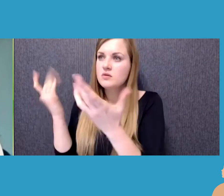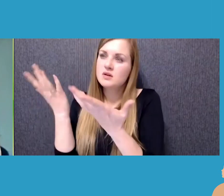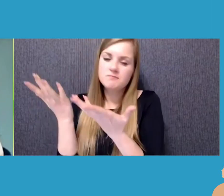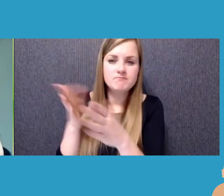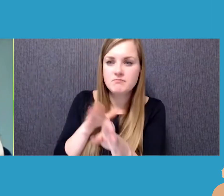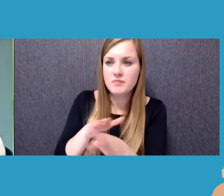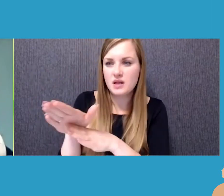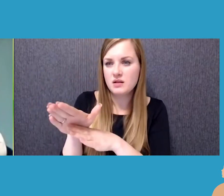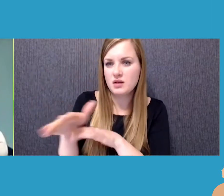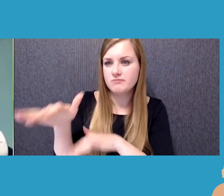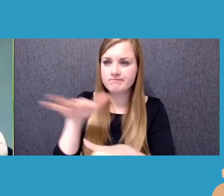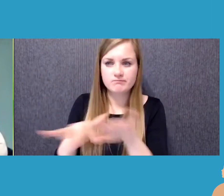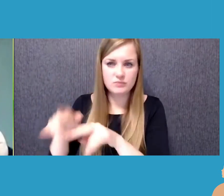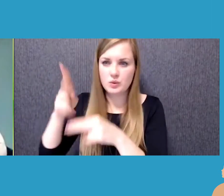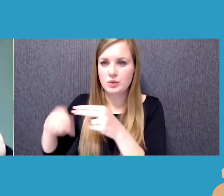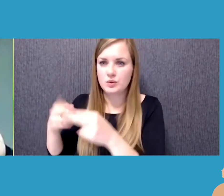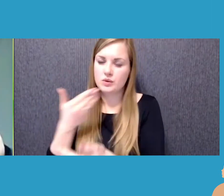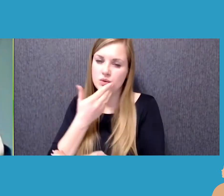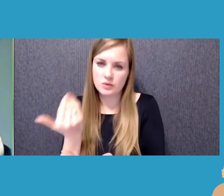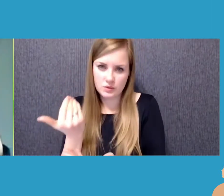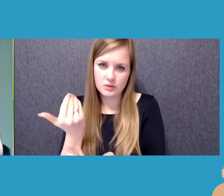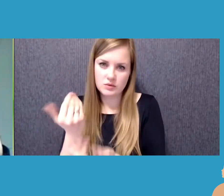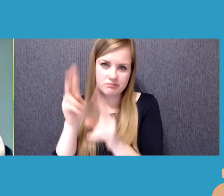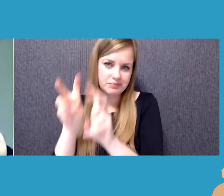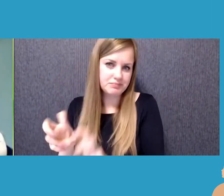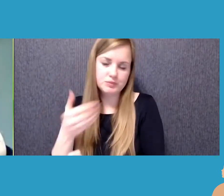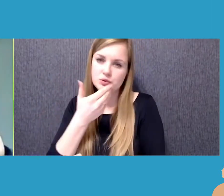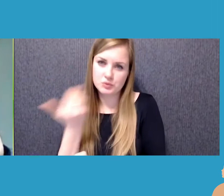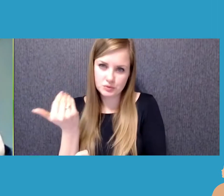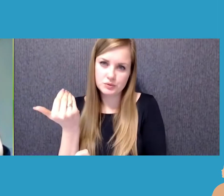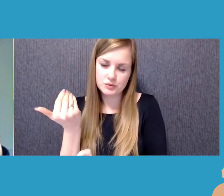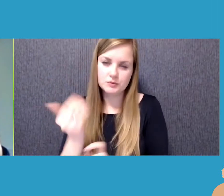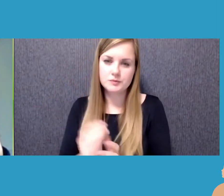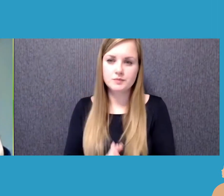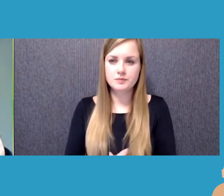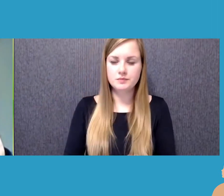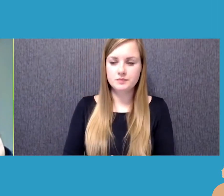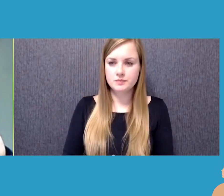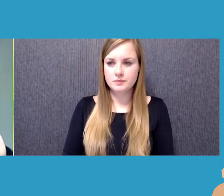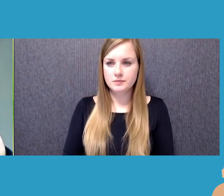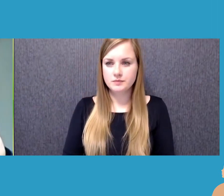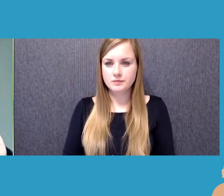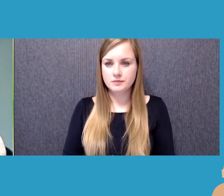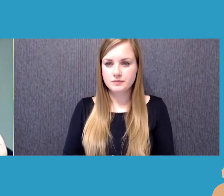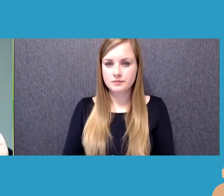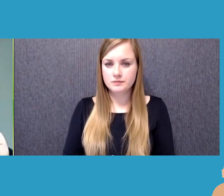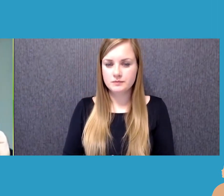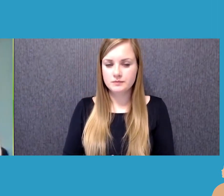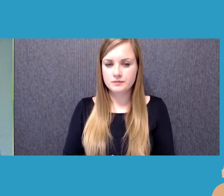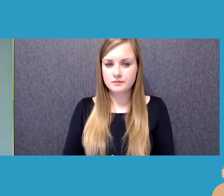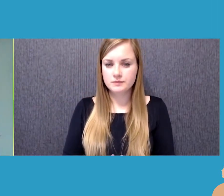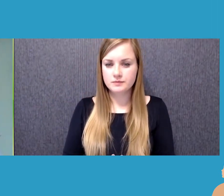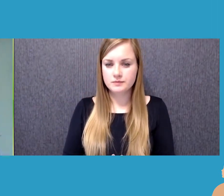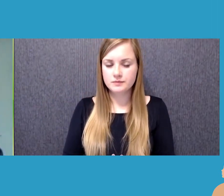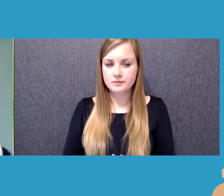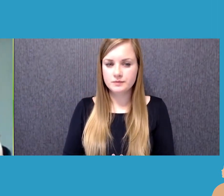effective investigation to the provision from the outset of the support and protection to the victims. None of this happened.